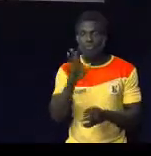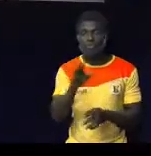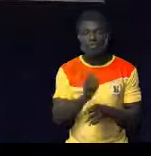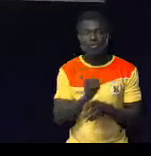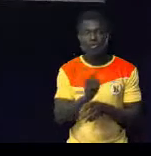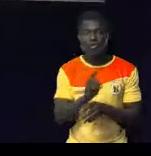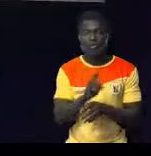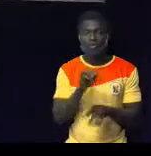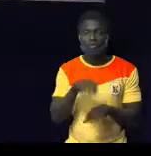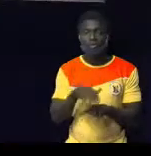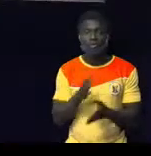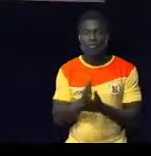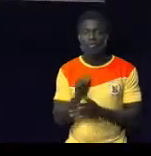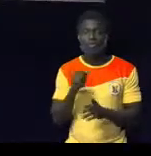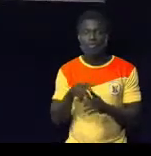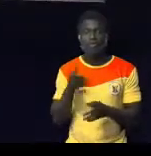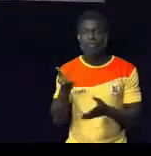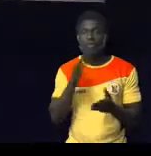point.